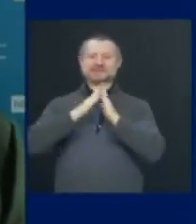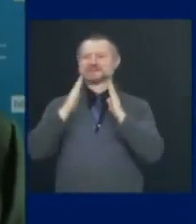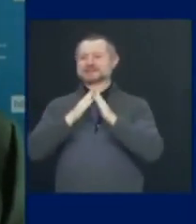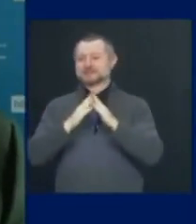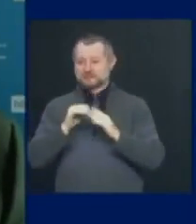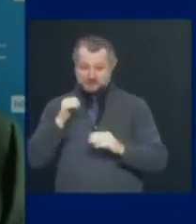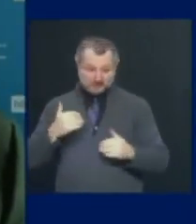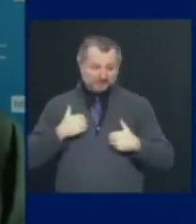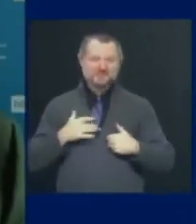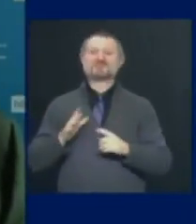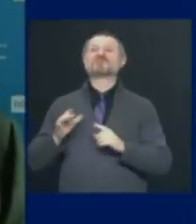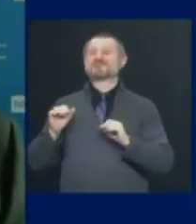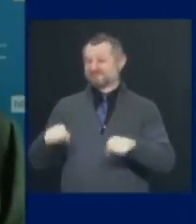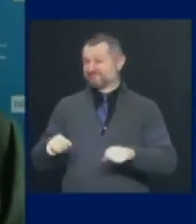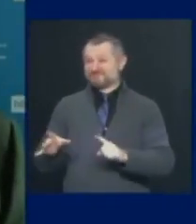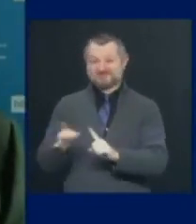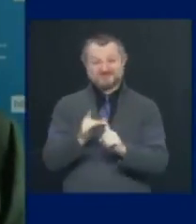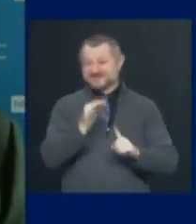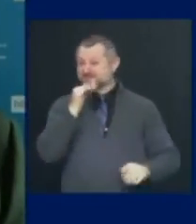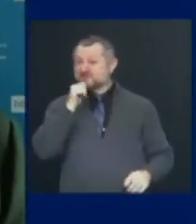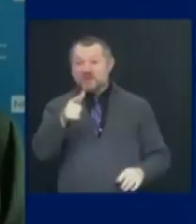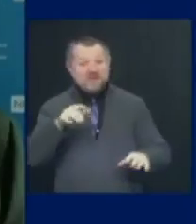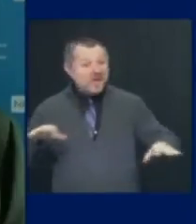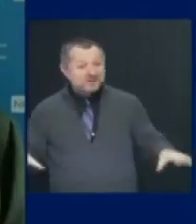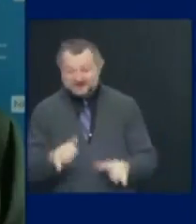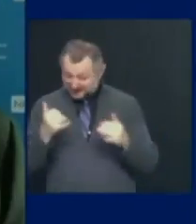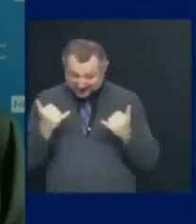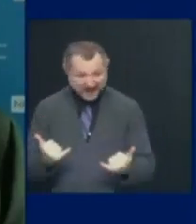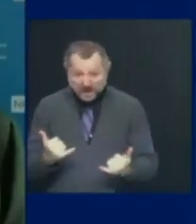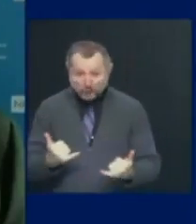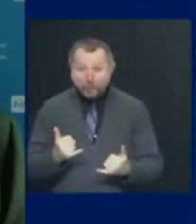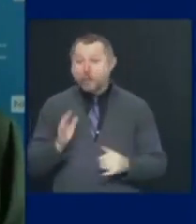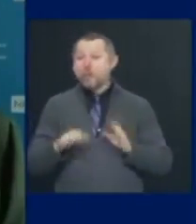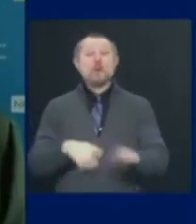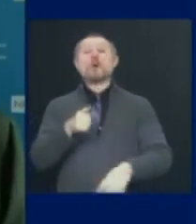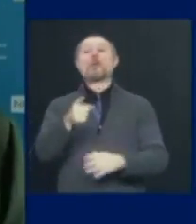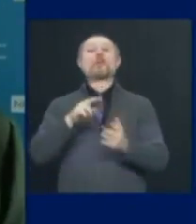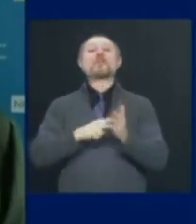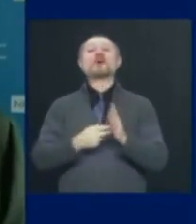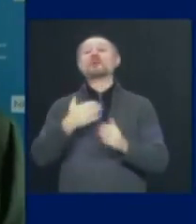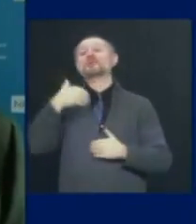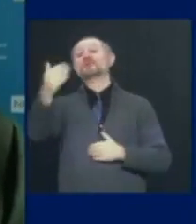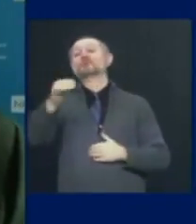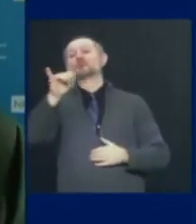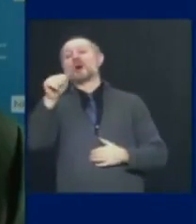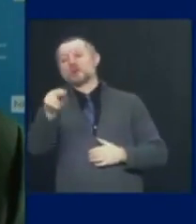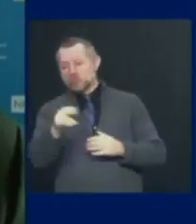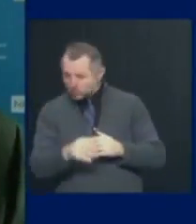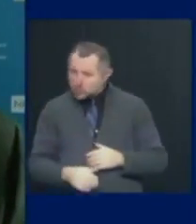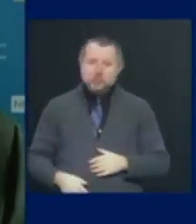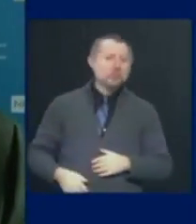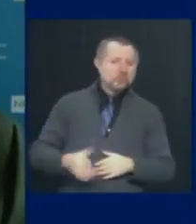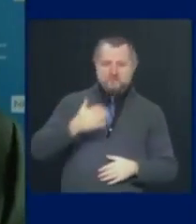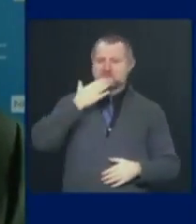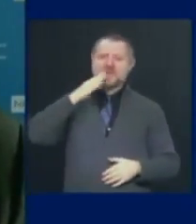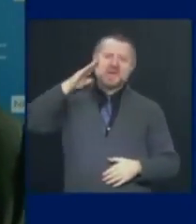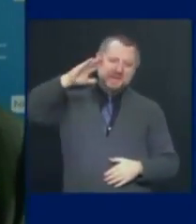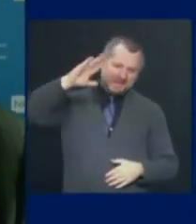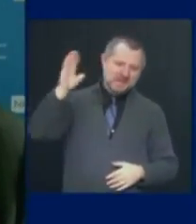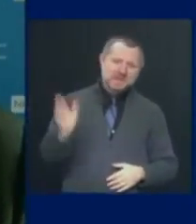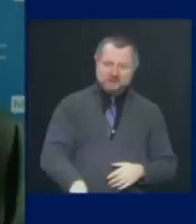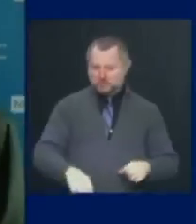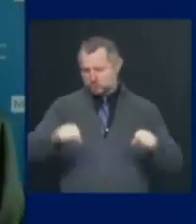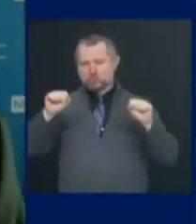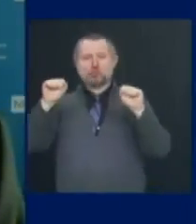without substantial mitigation, the middle of January can be a really dark time for us. Dr.